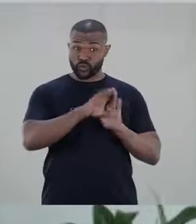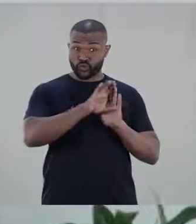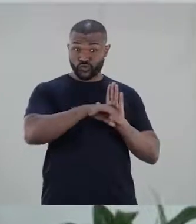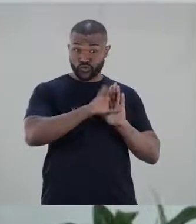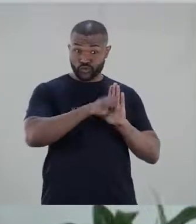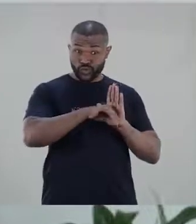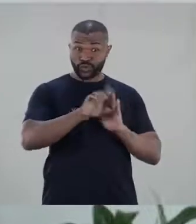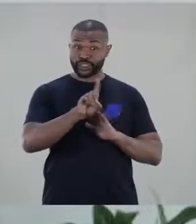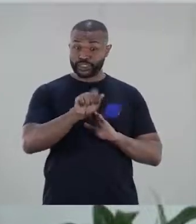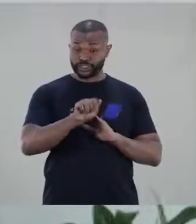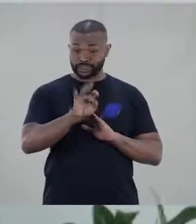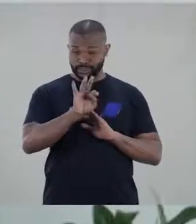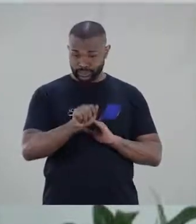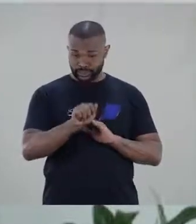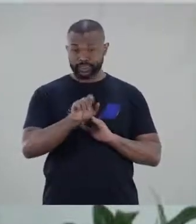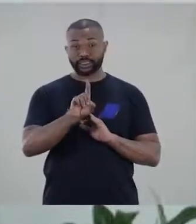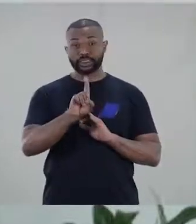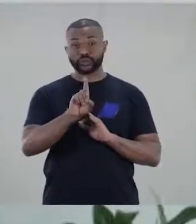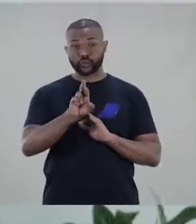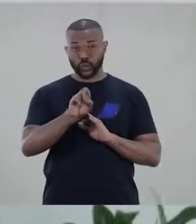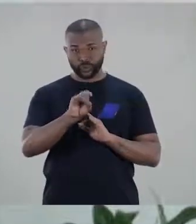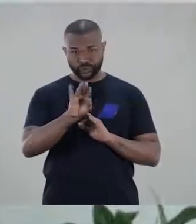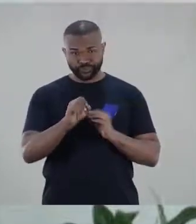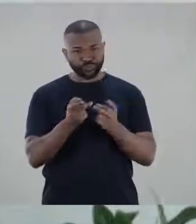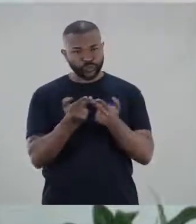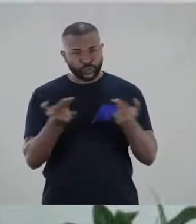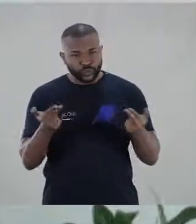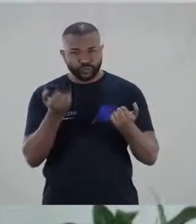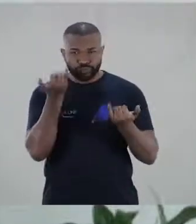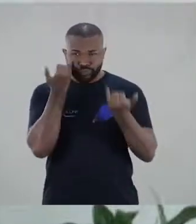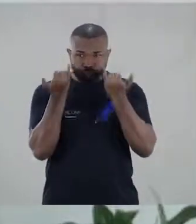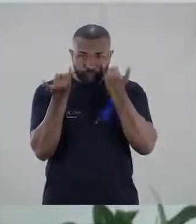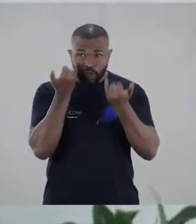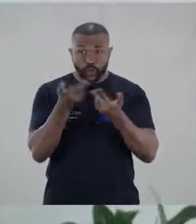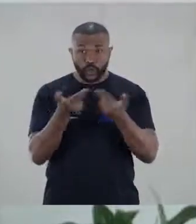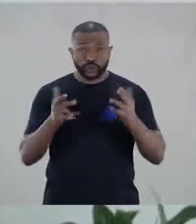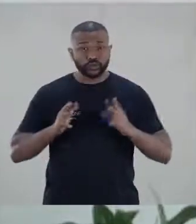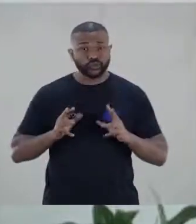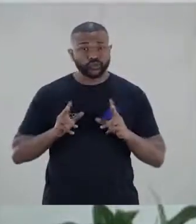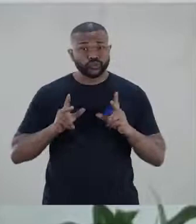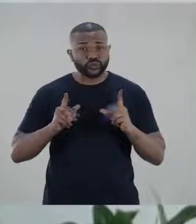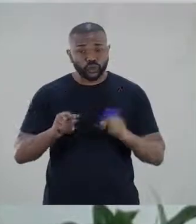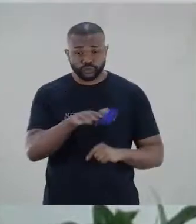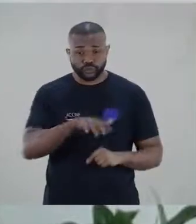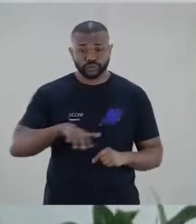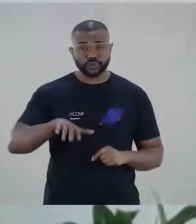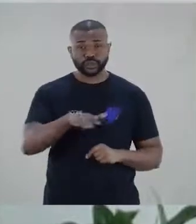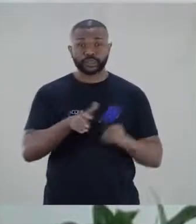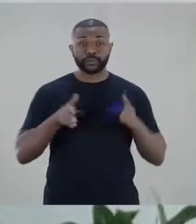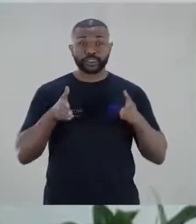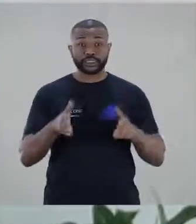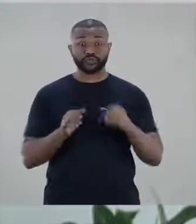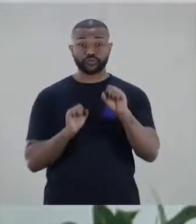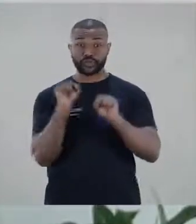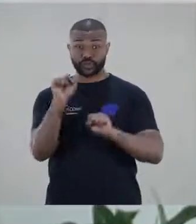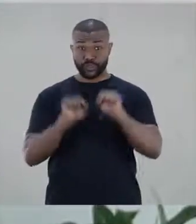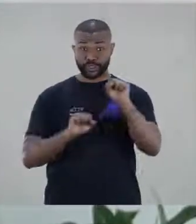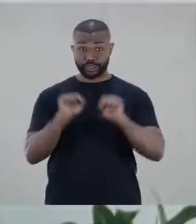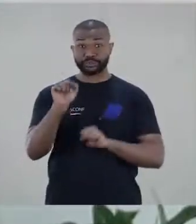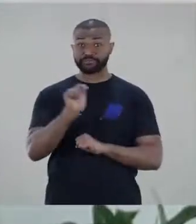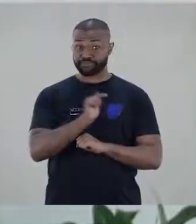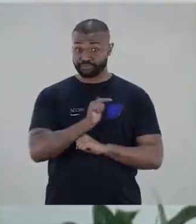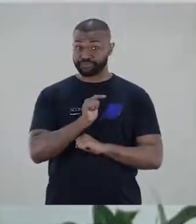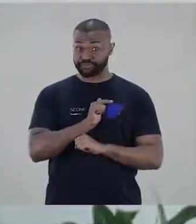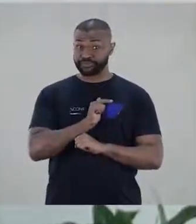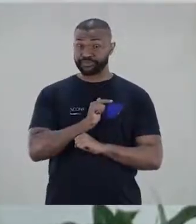concept called data product, which is a node on the mesh, which now provides data to the rest of the organization for a particular